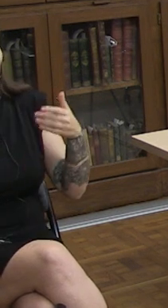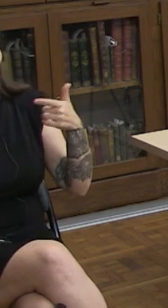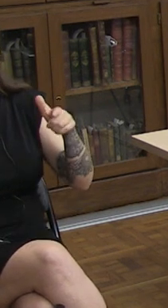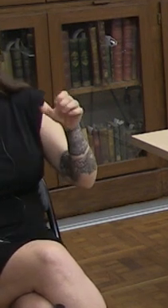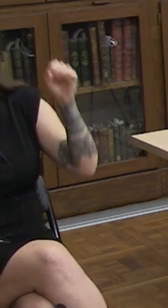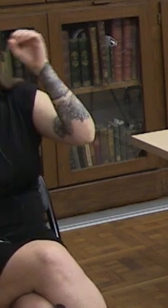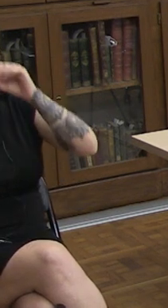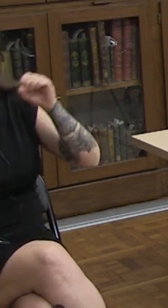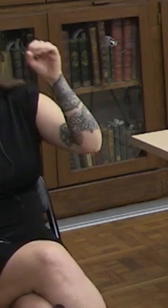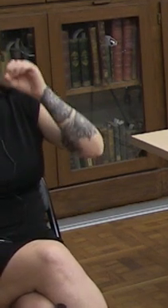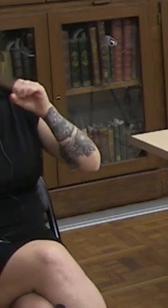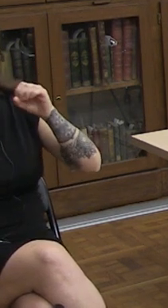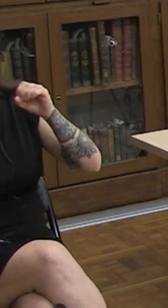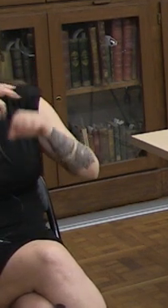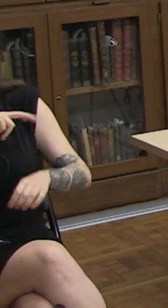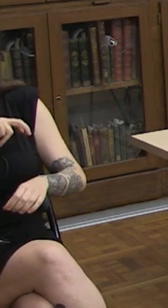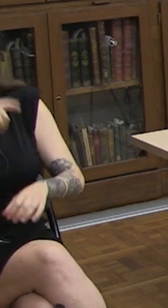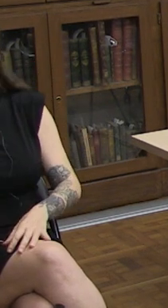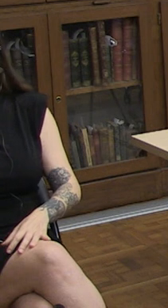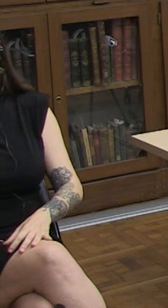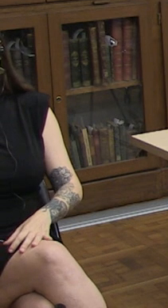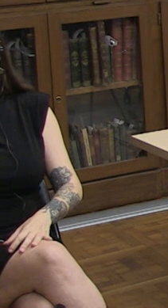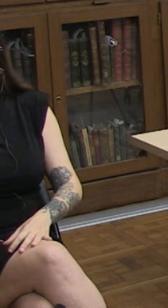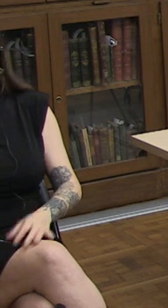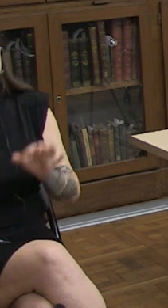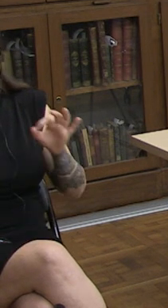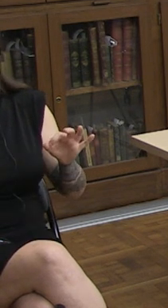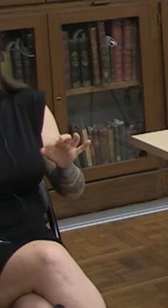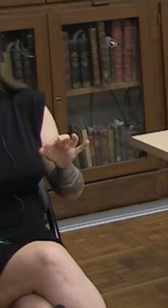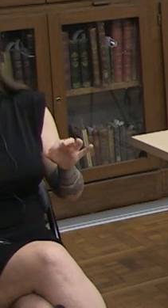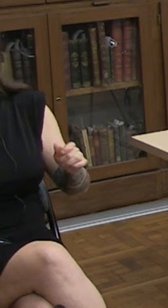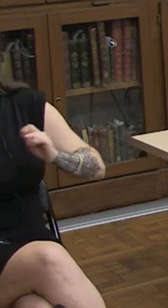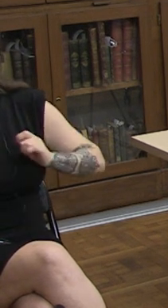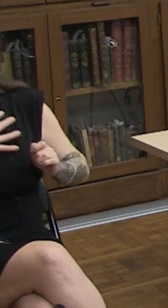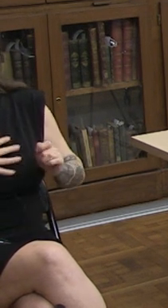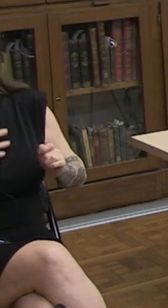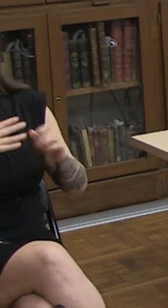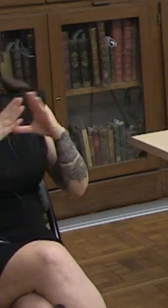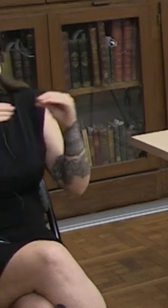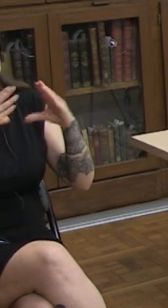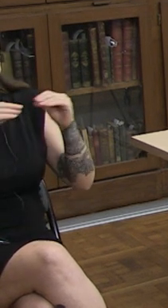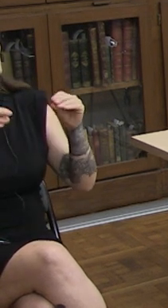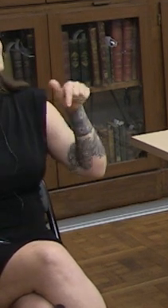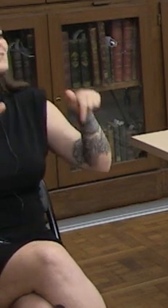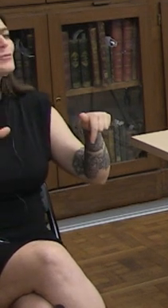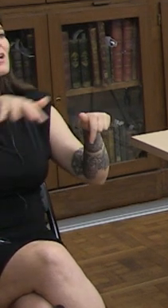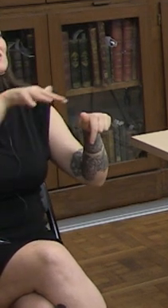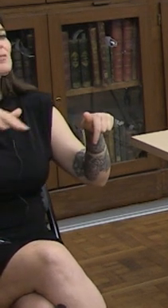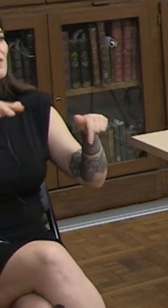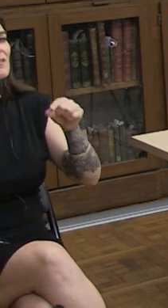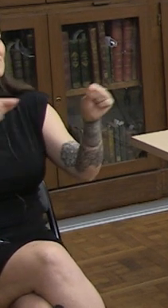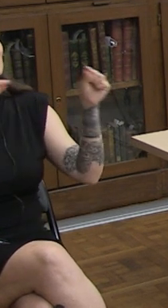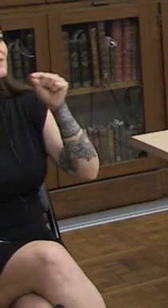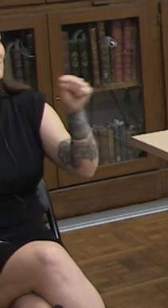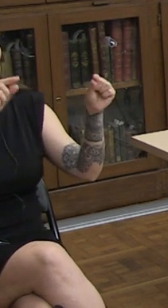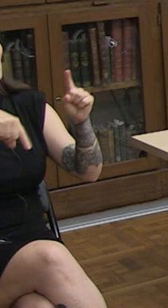Eurom Observatory and I'm happy to see how the University becomes a space for debate